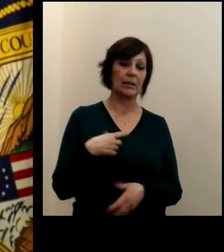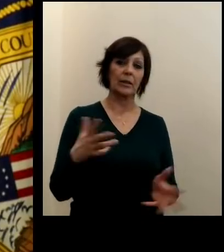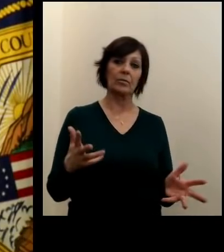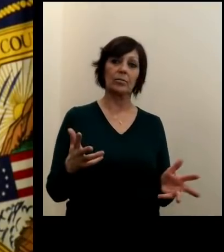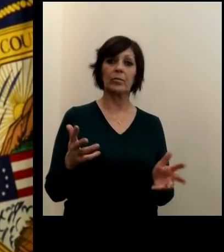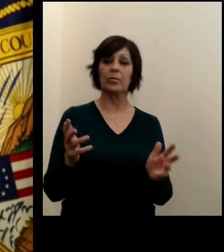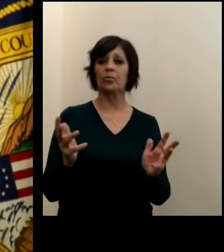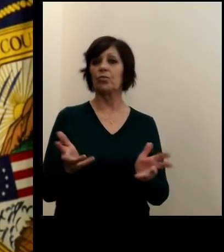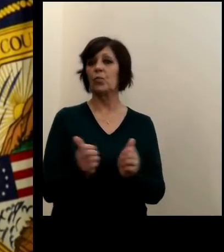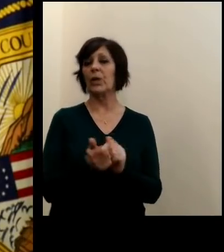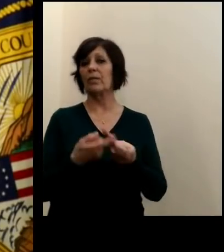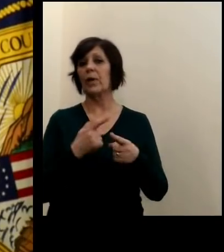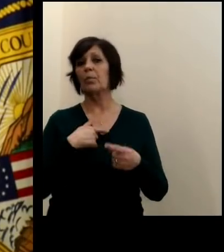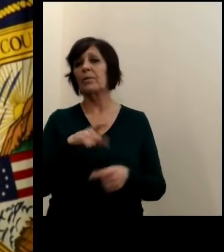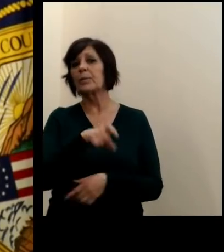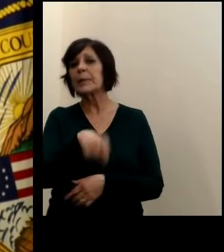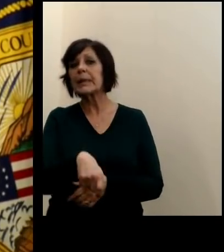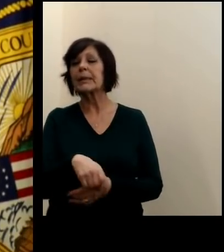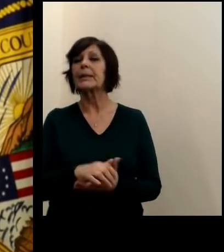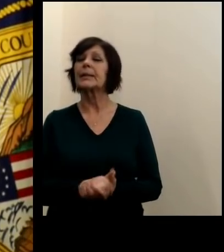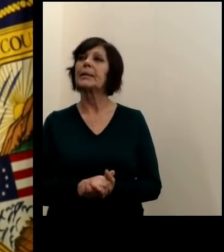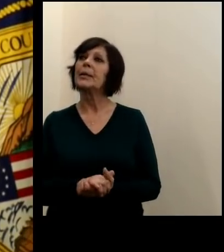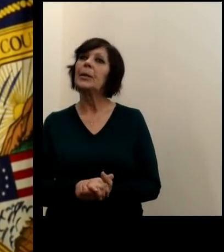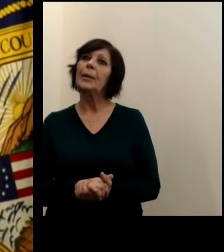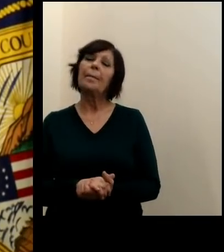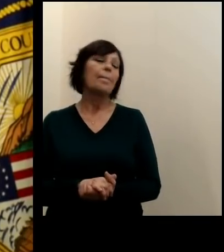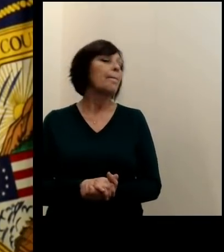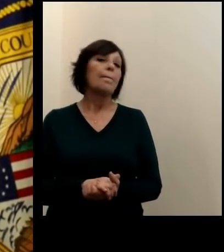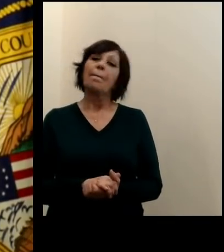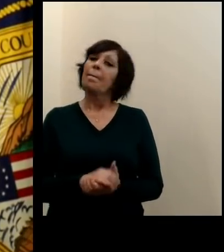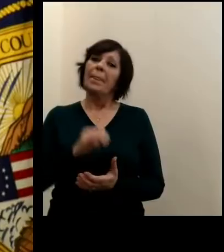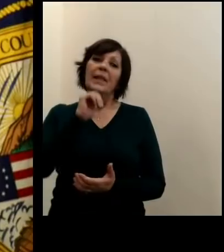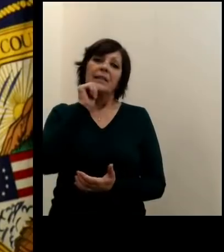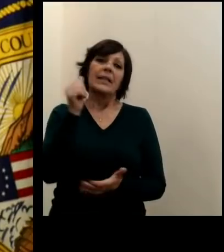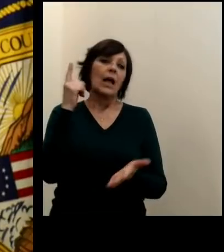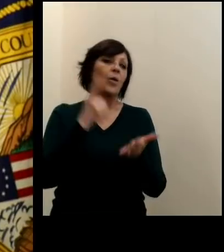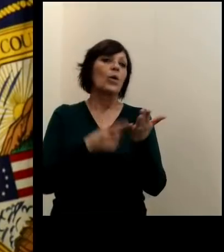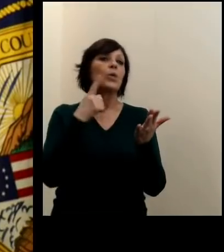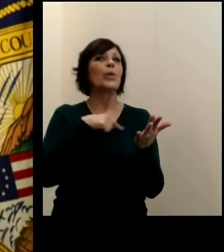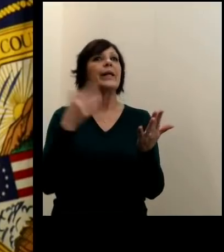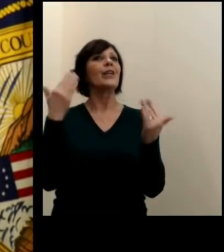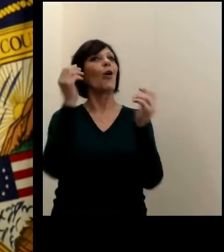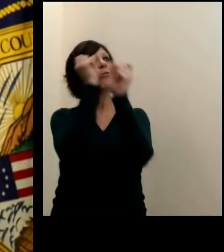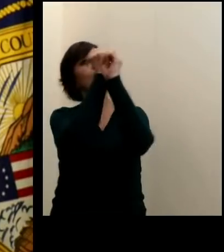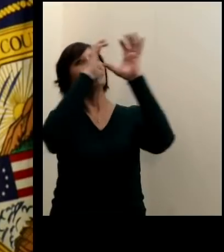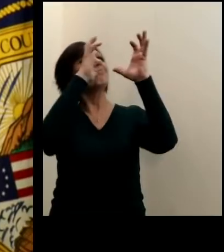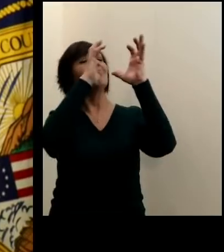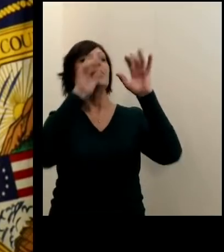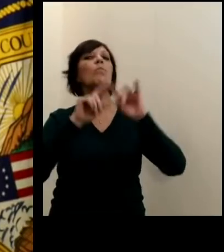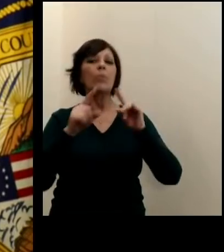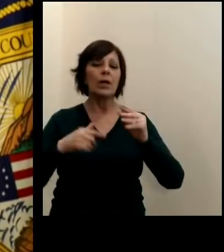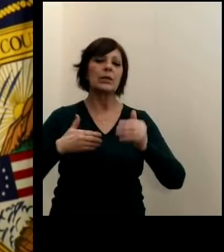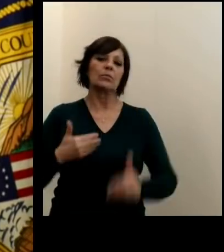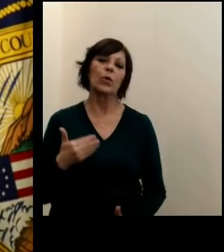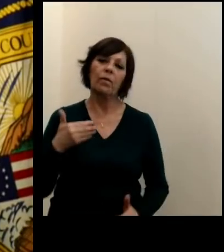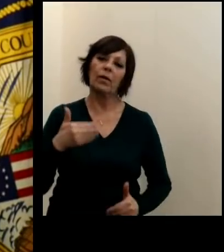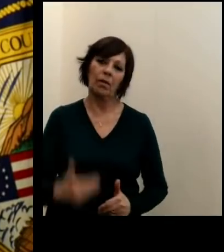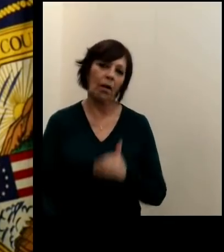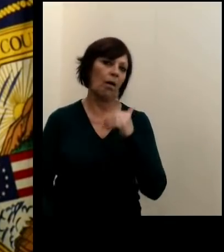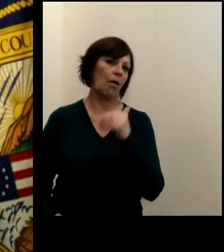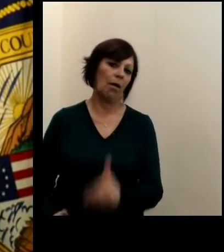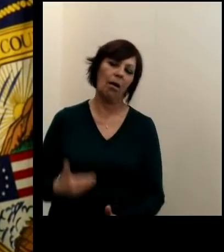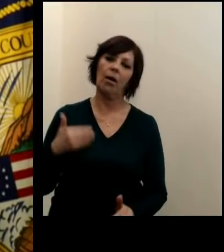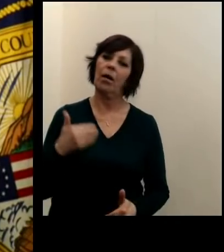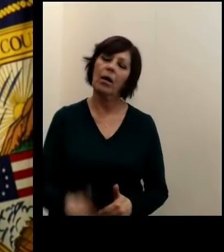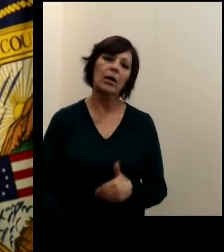Texas, a colleague. It's not what we had hoped it would be, but it's moving along. There are some things you don't want to watch